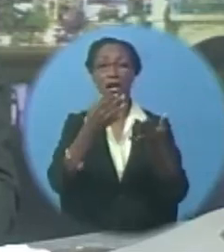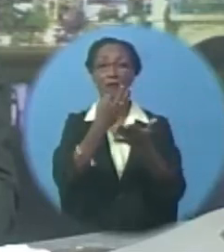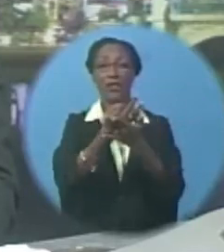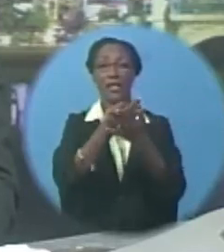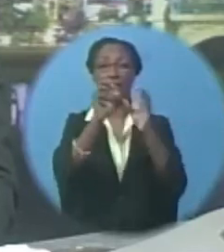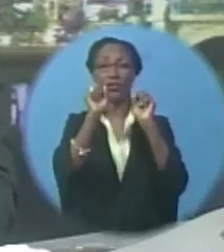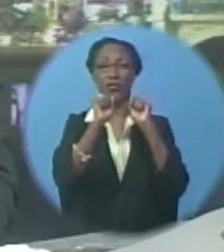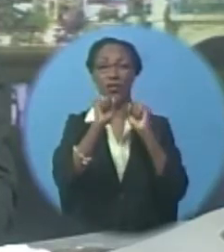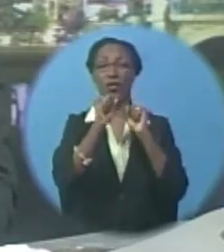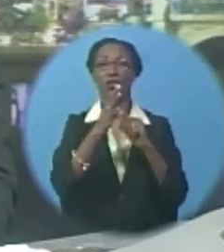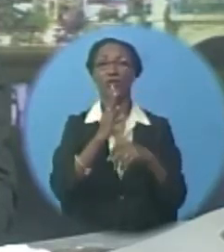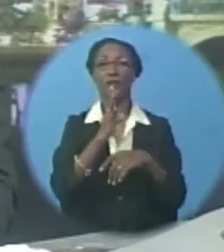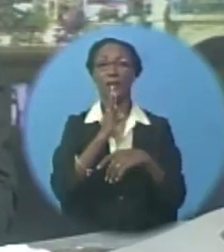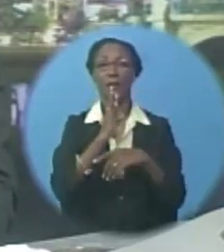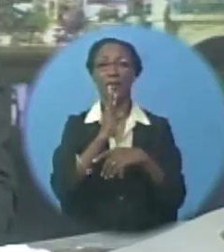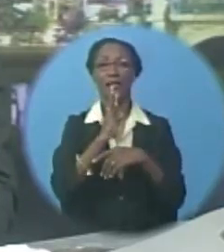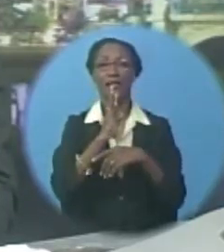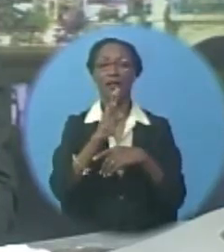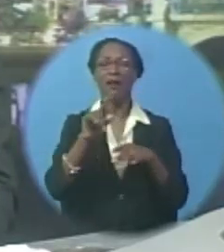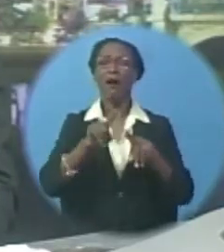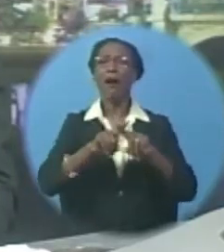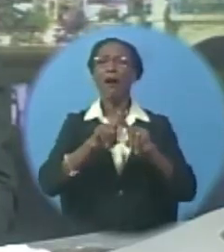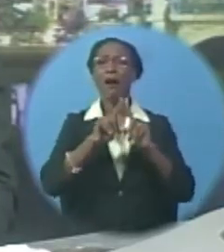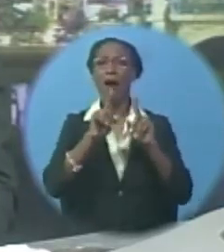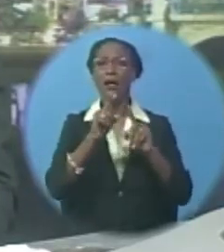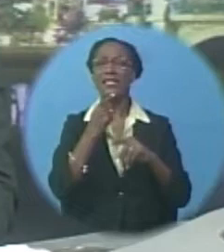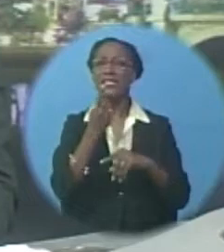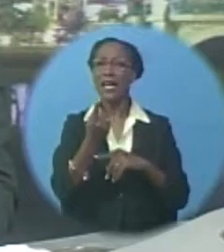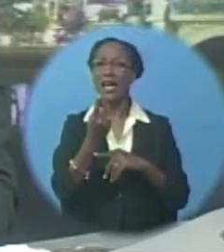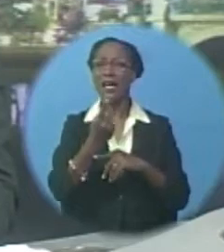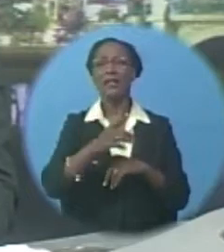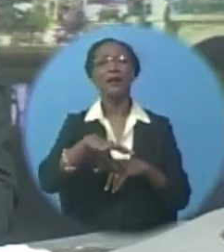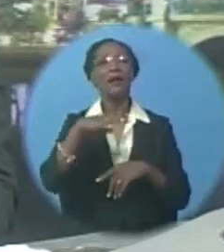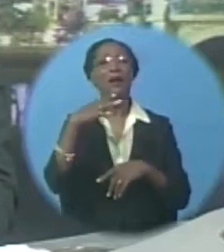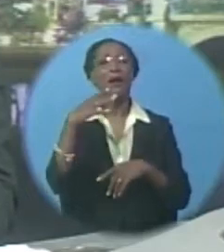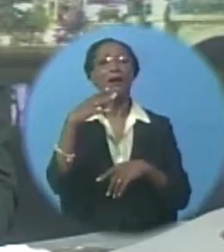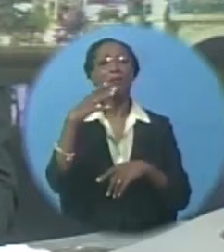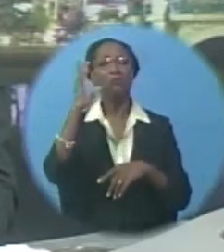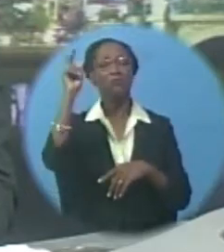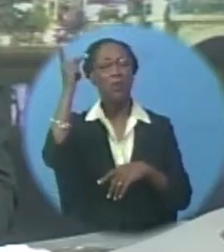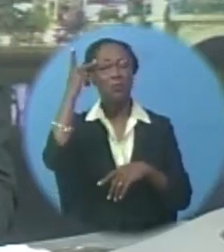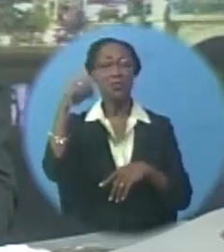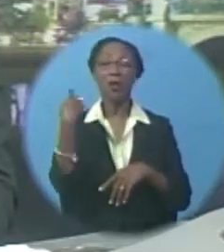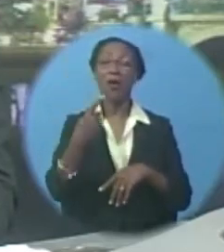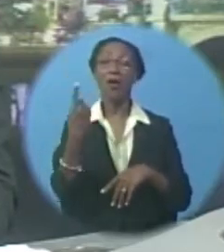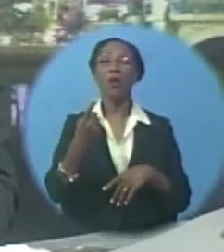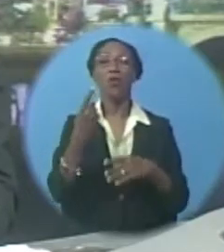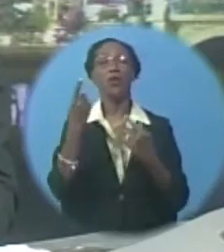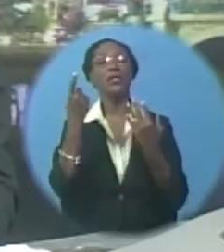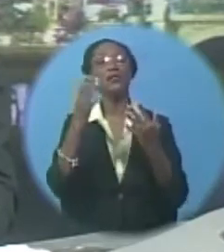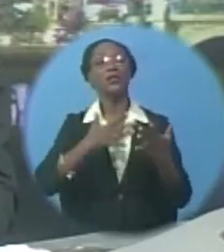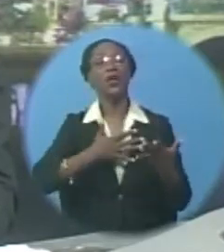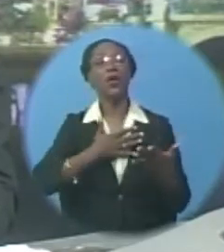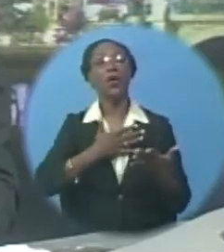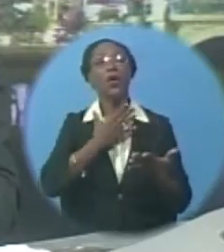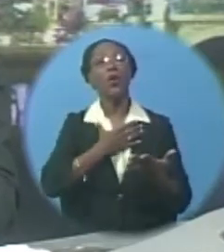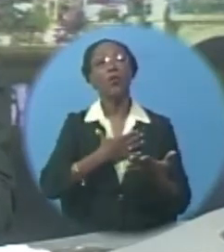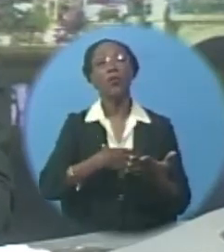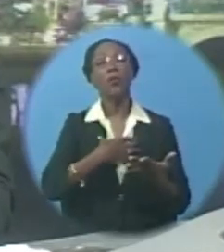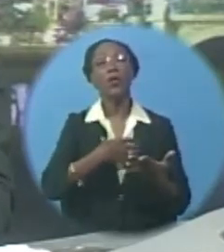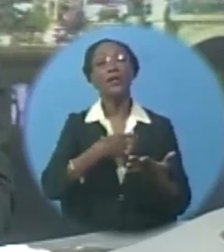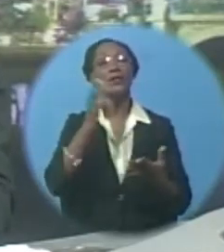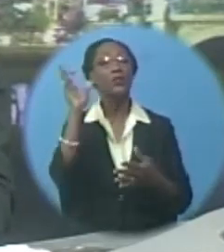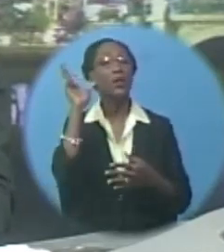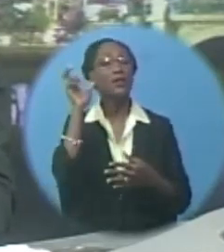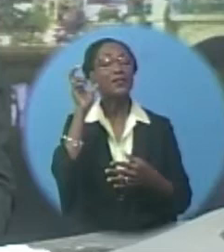is always open to credible and implementable suggestions, government will be focusing on moving forward with the proposals